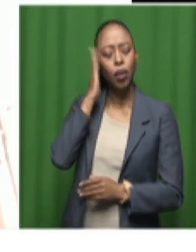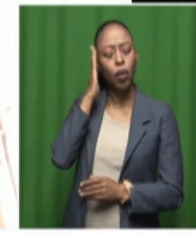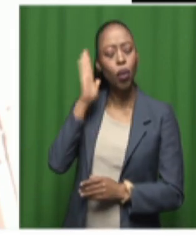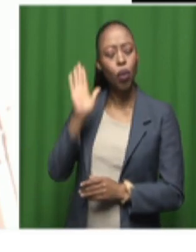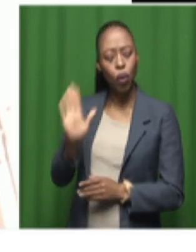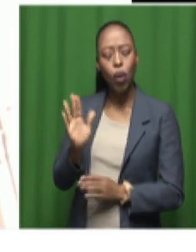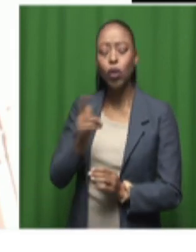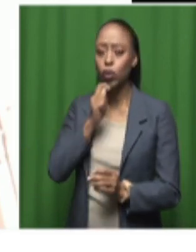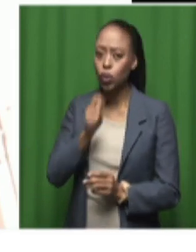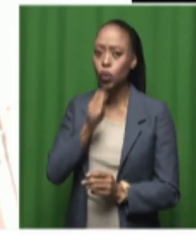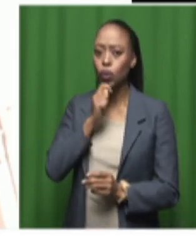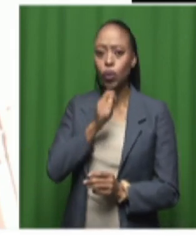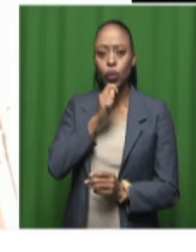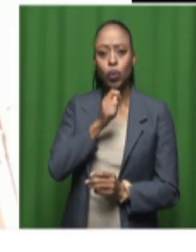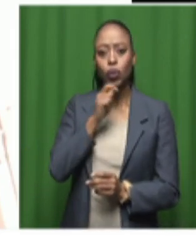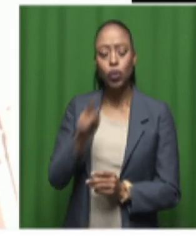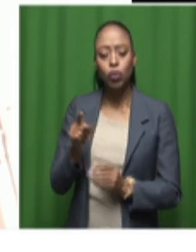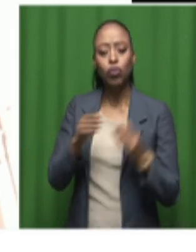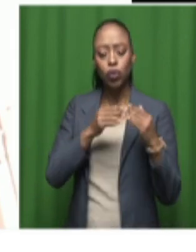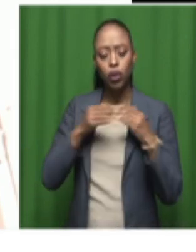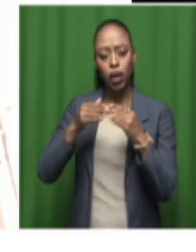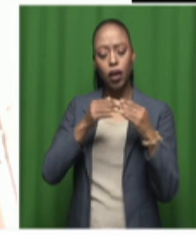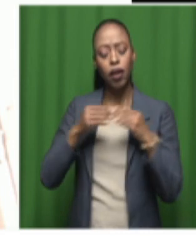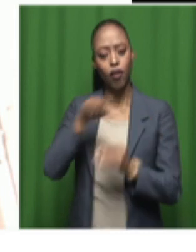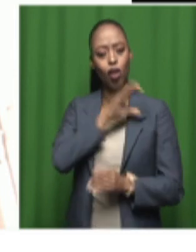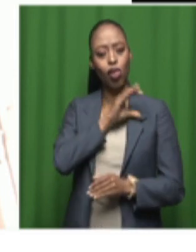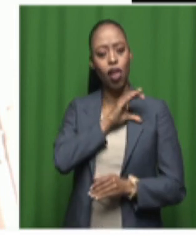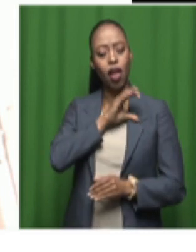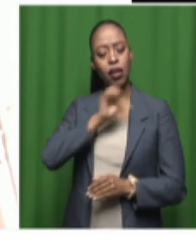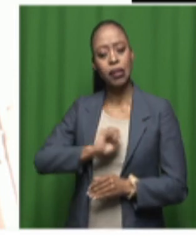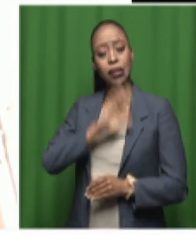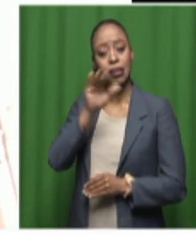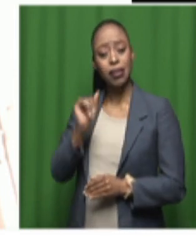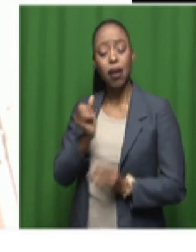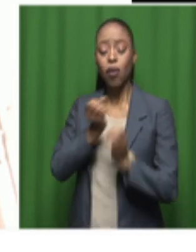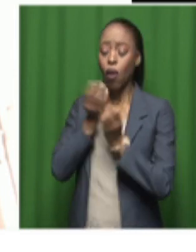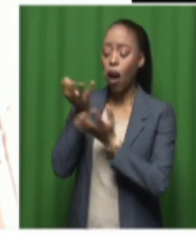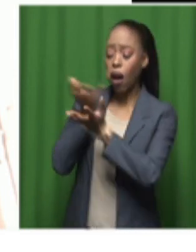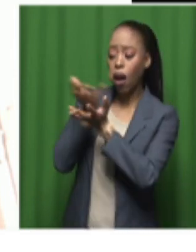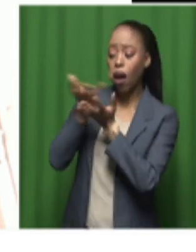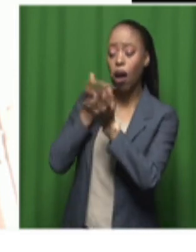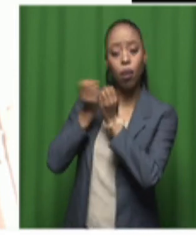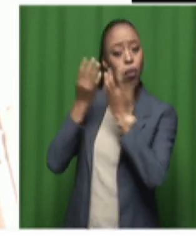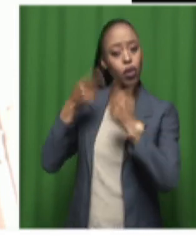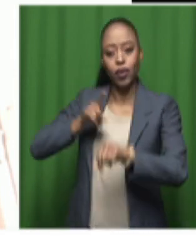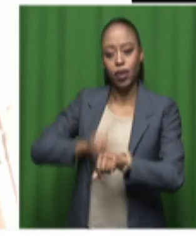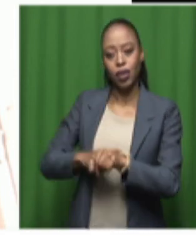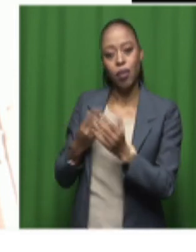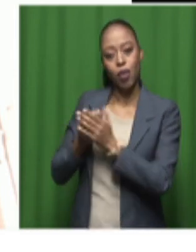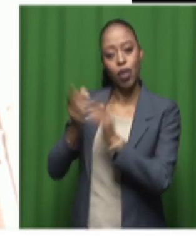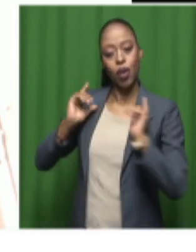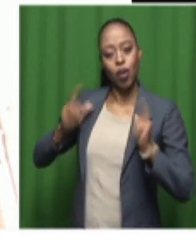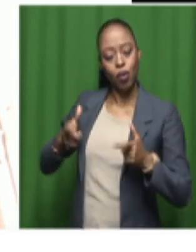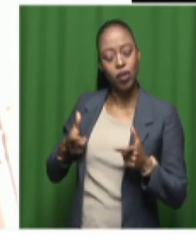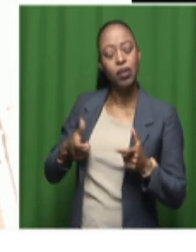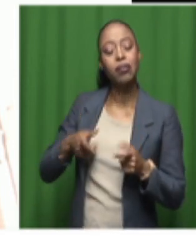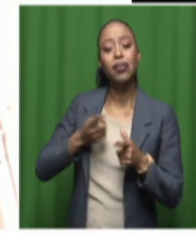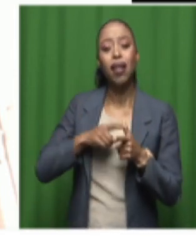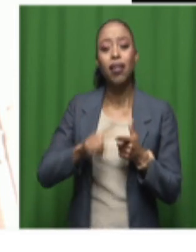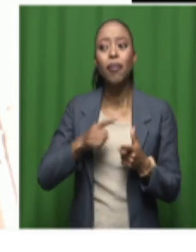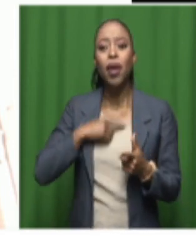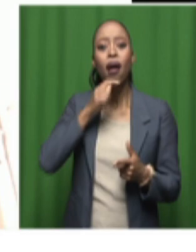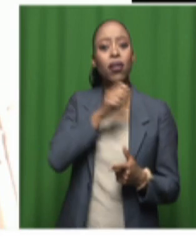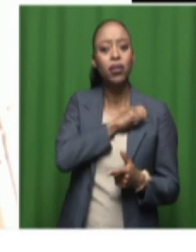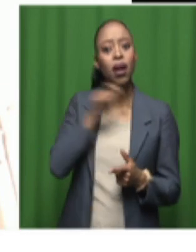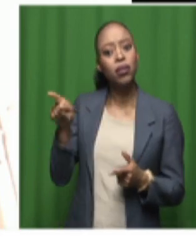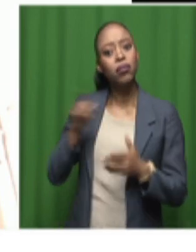are really, really looking out for the South African consumer. We have lots of talk with the Competition Commission, and I trust